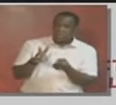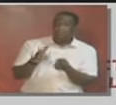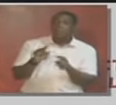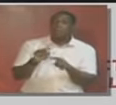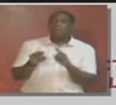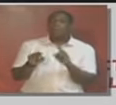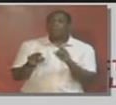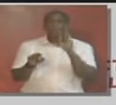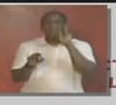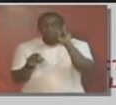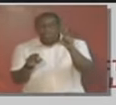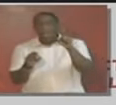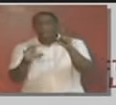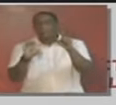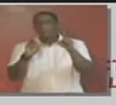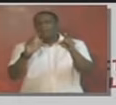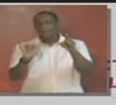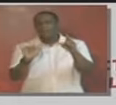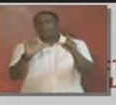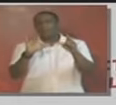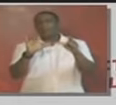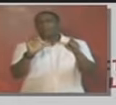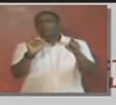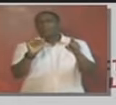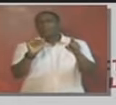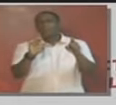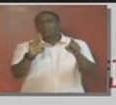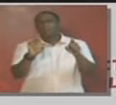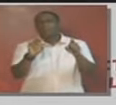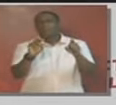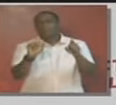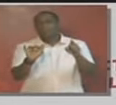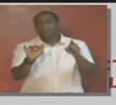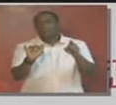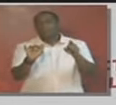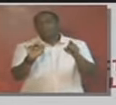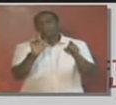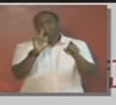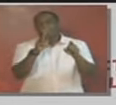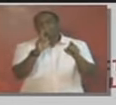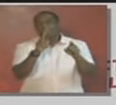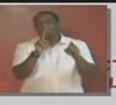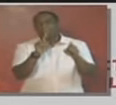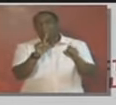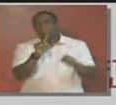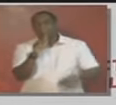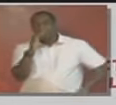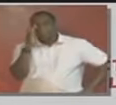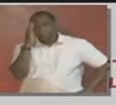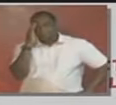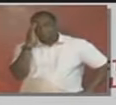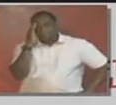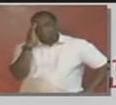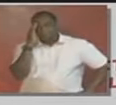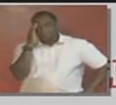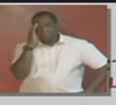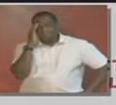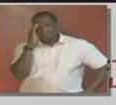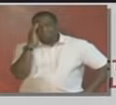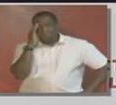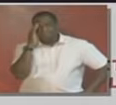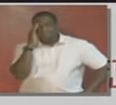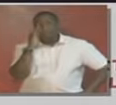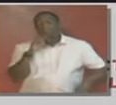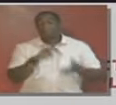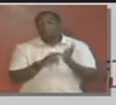are indicative that everyone should pay attention and ensure that they're not being lax in their general behaviors, in our